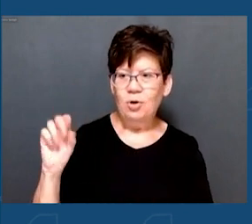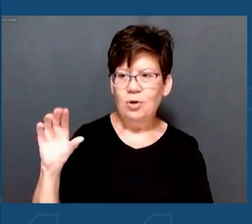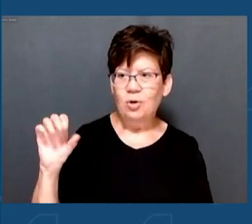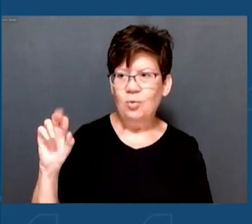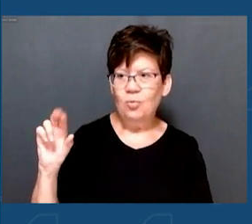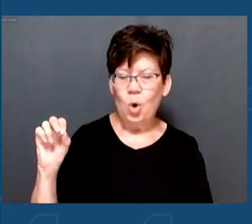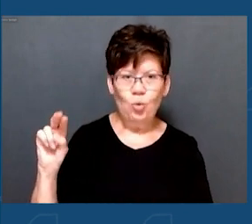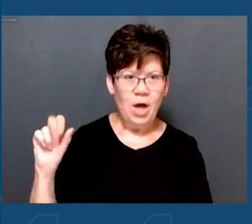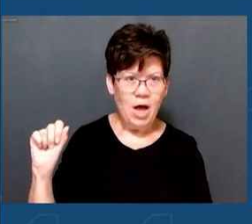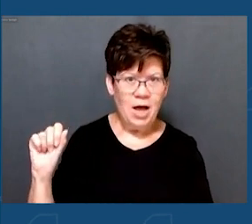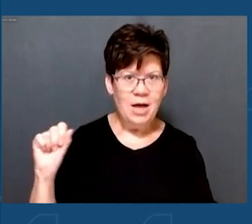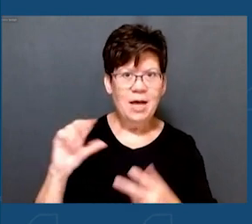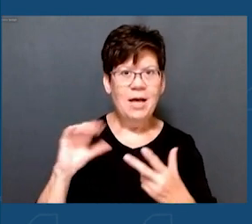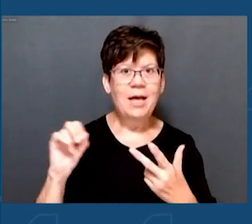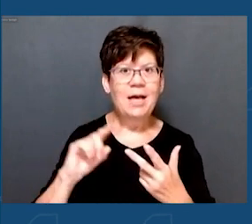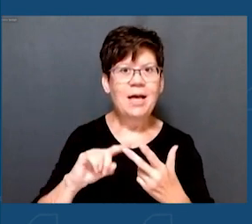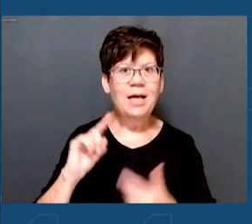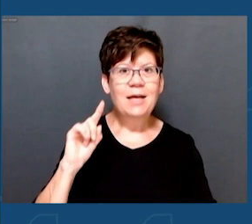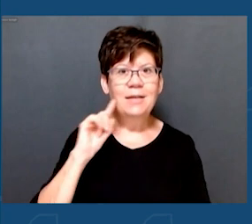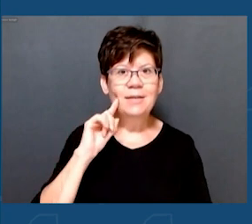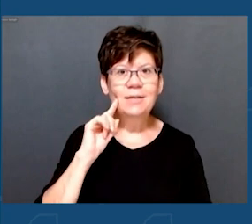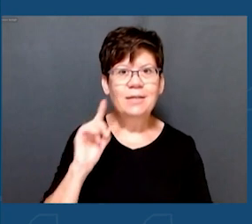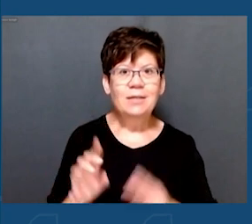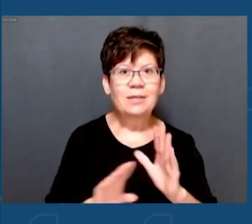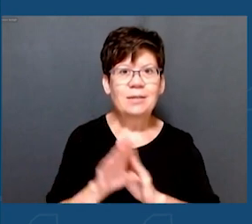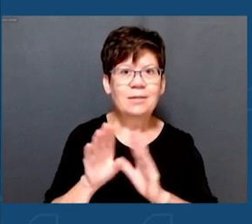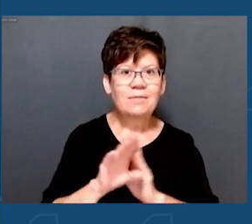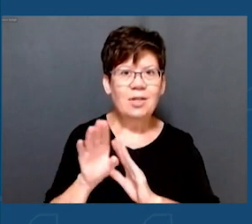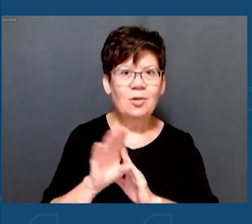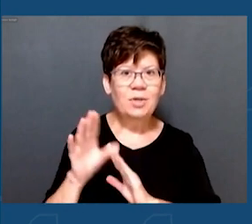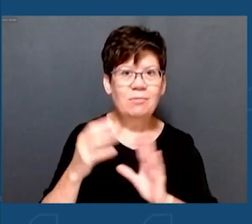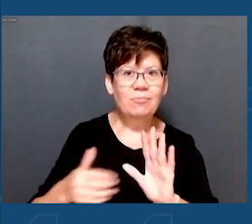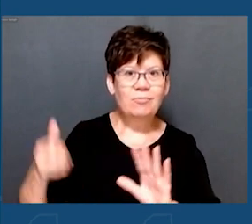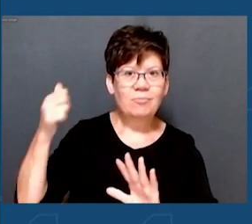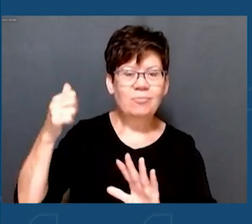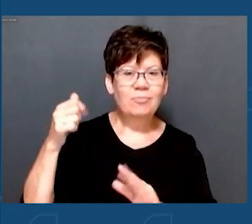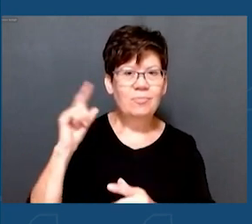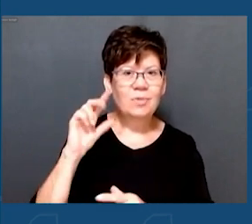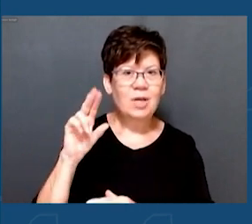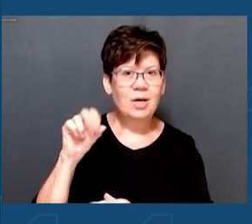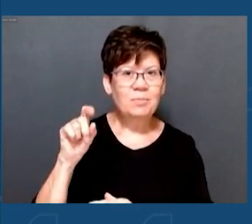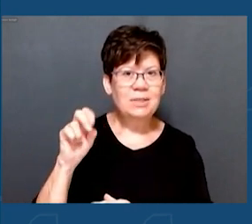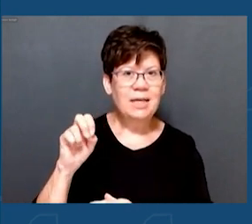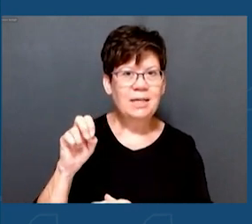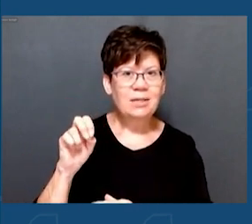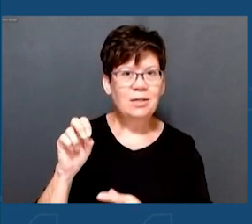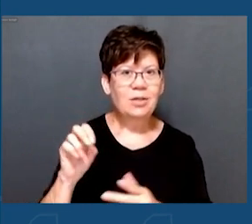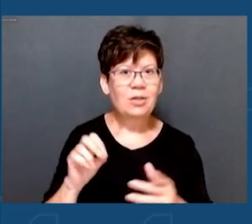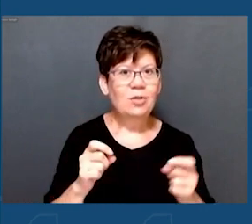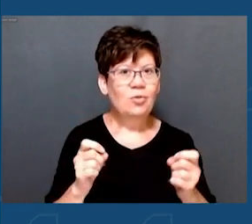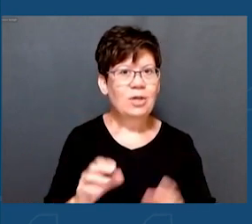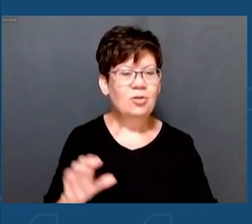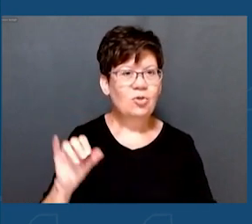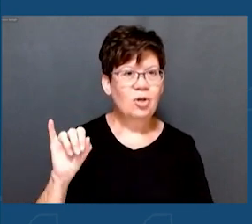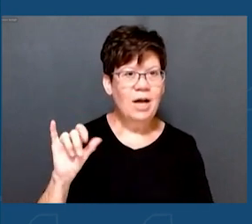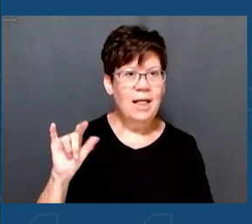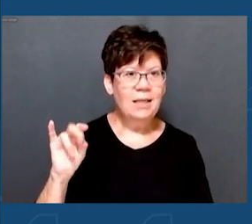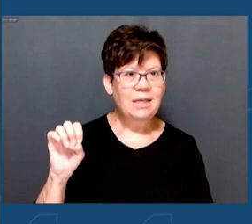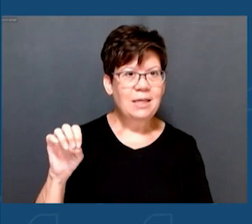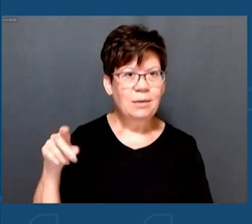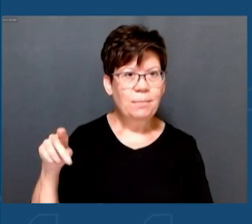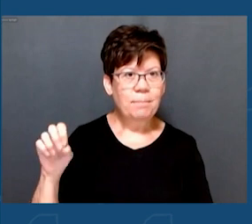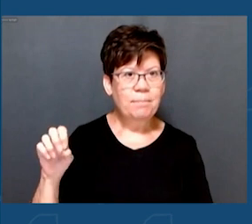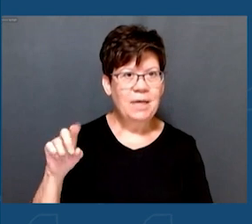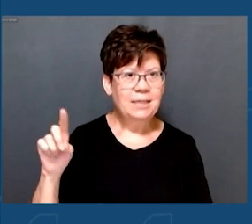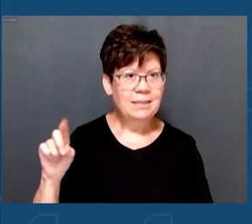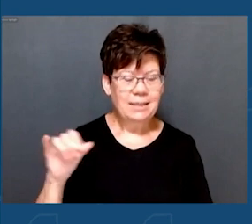Development, Upstate Medical University, and Upstate Foundation Director, Eileen Pezzi. We would